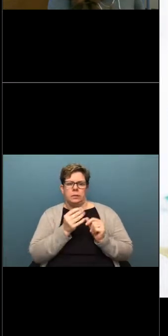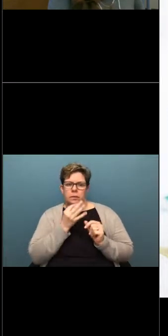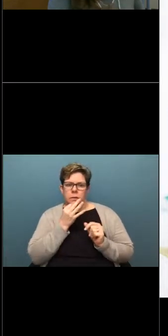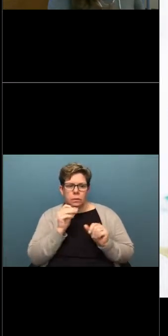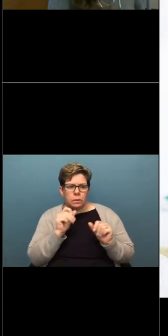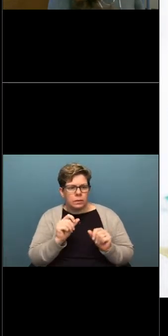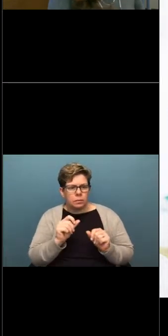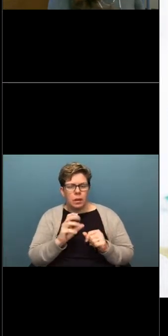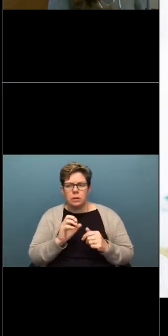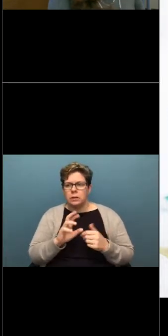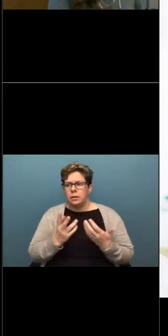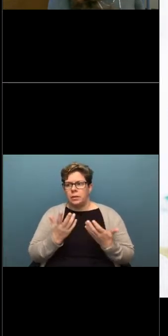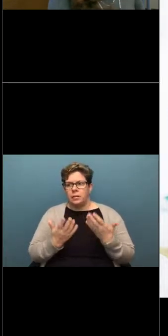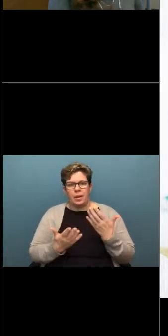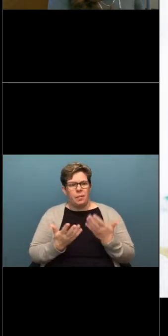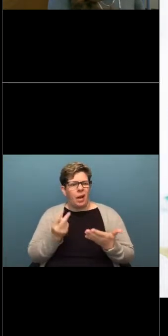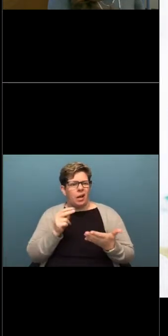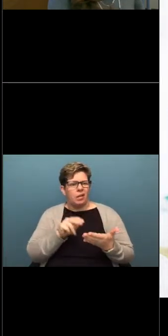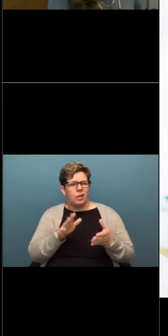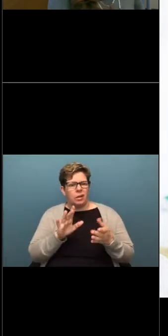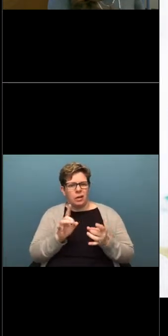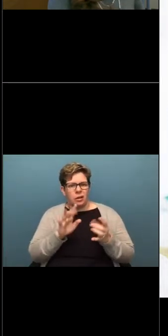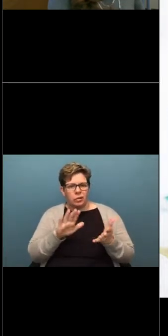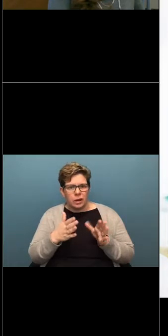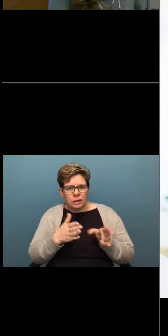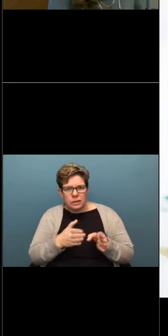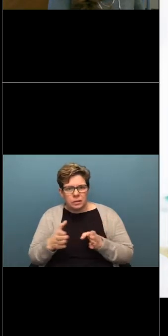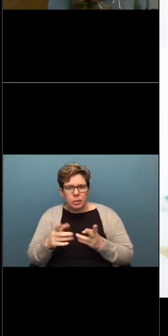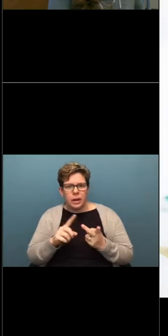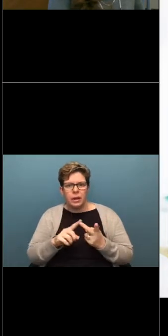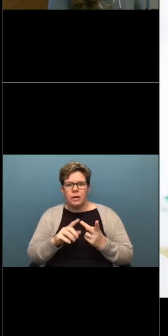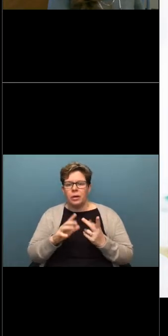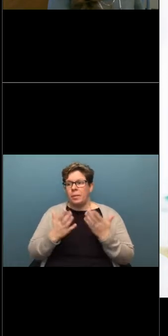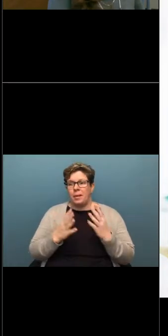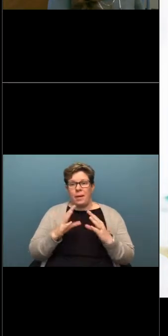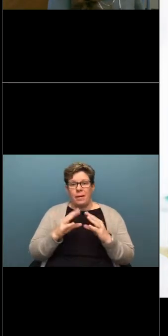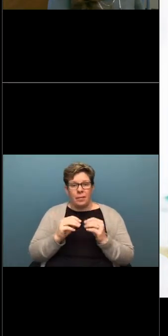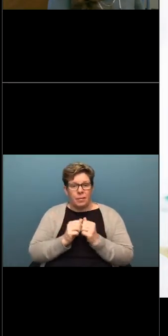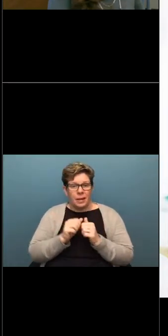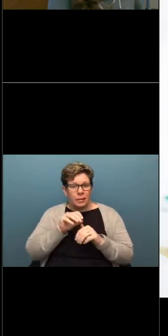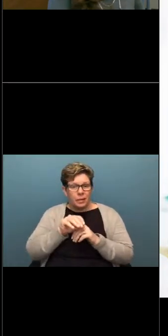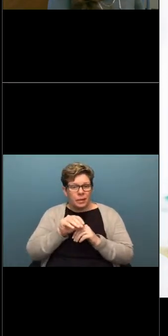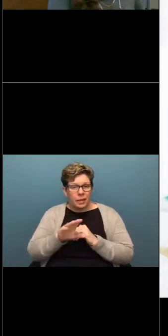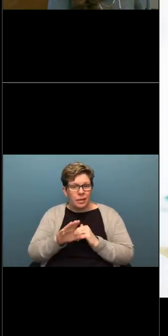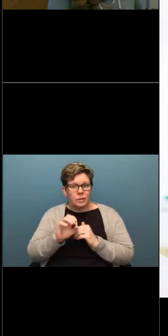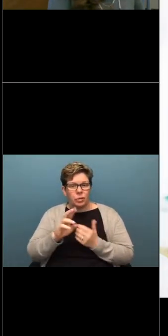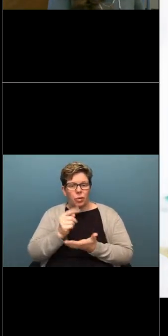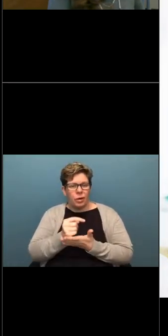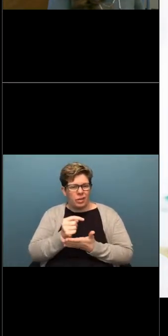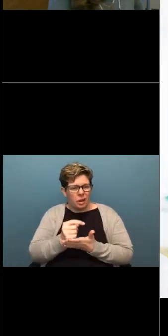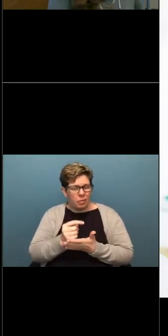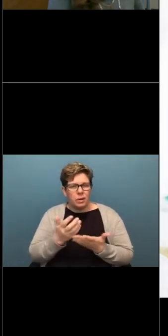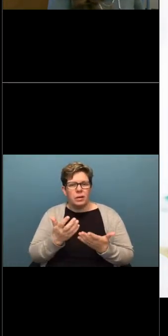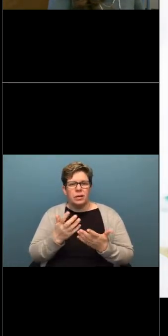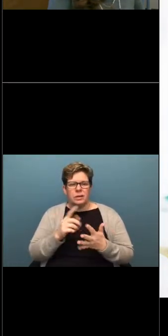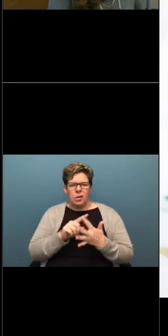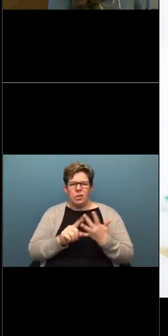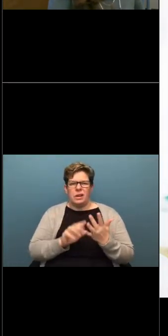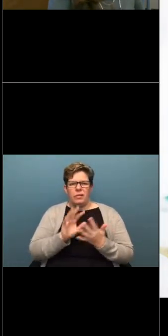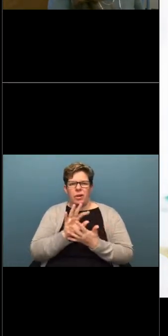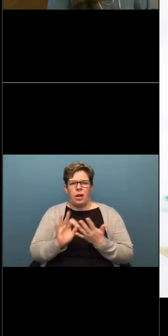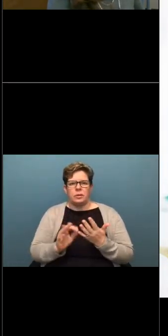crisis plan. They might ask you to lean in with your counselor or your therapist. Just some different options. So keeping those in mind and having